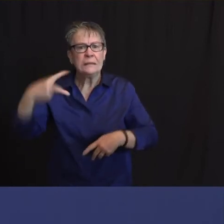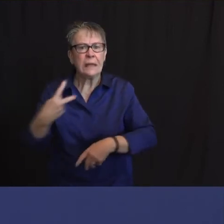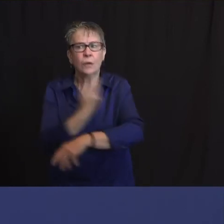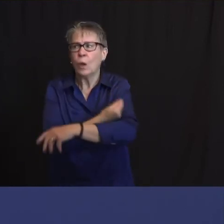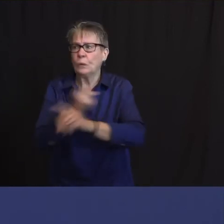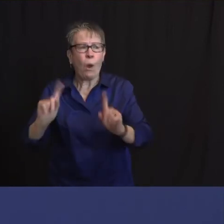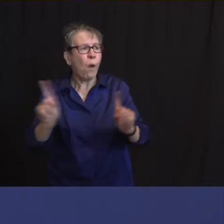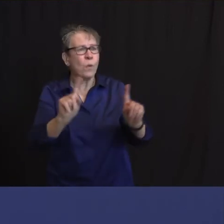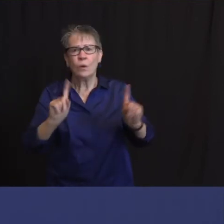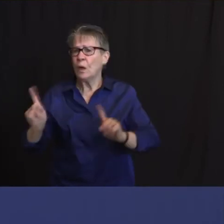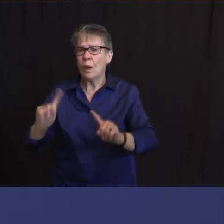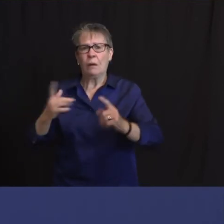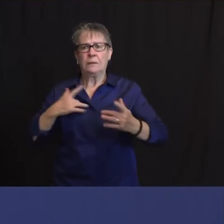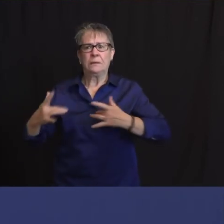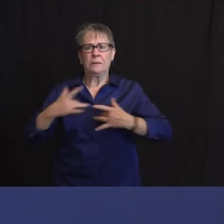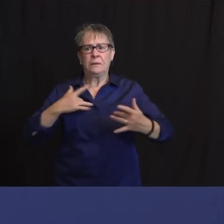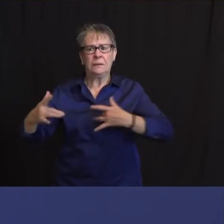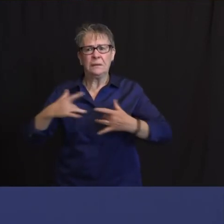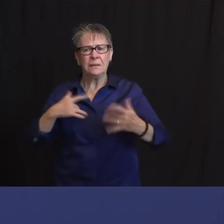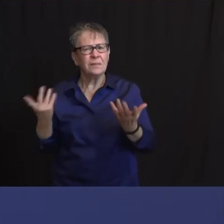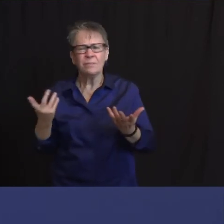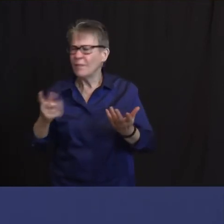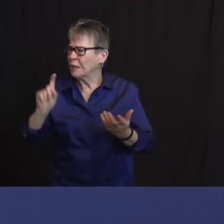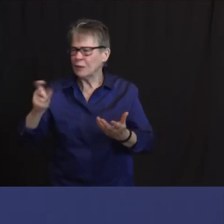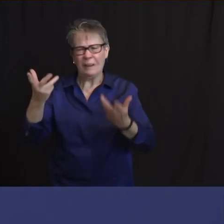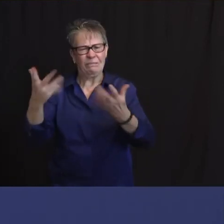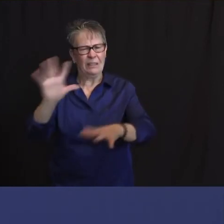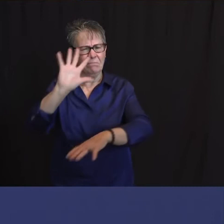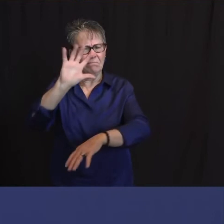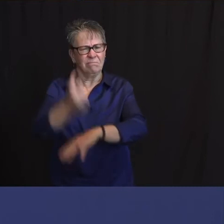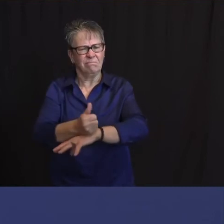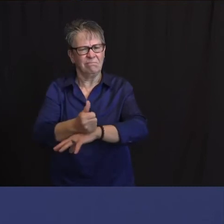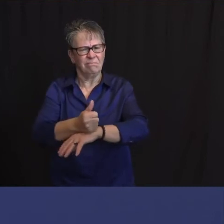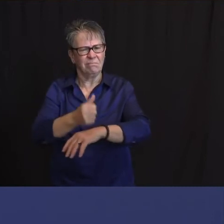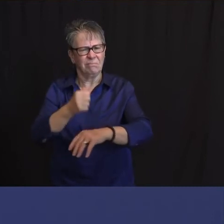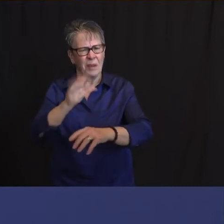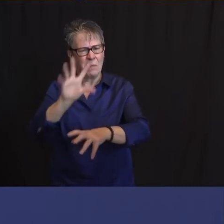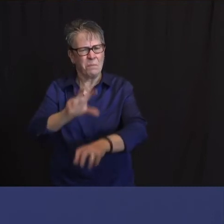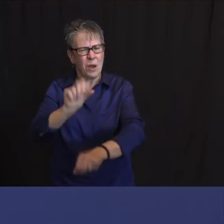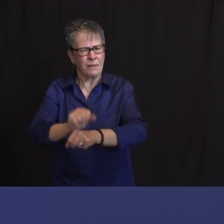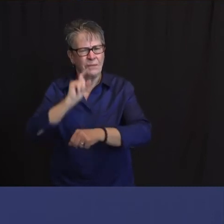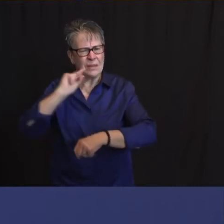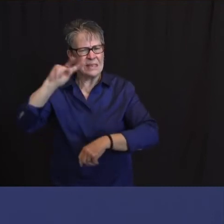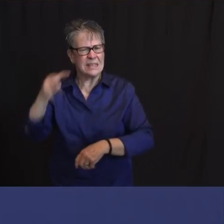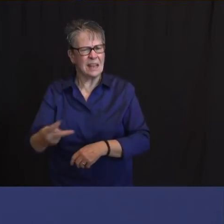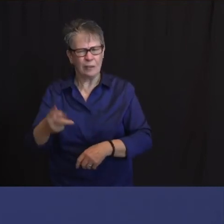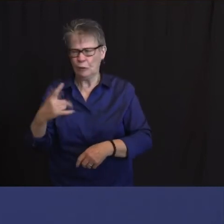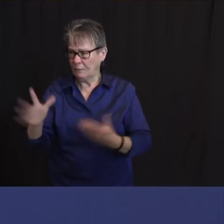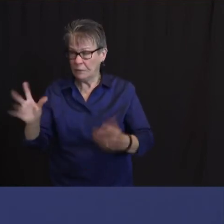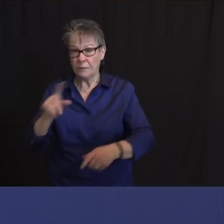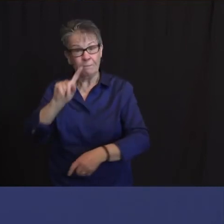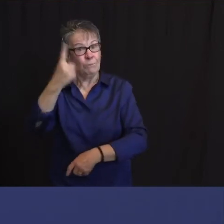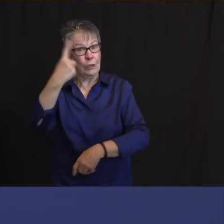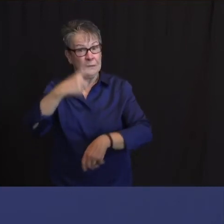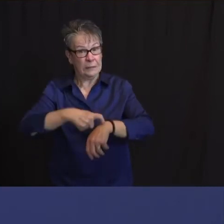where automatically these places are told, look, you know, you give them one shot, give them an appointment for the second